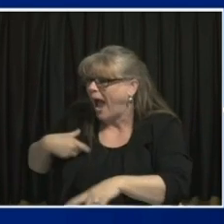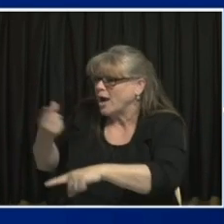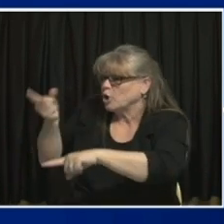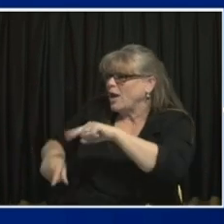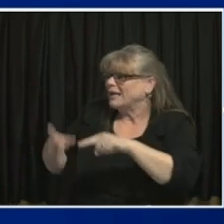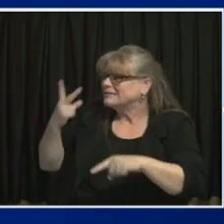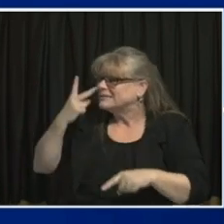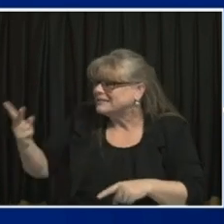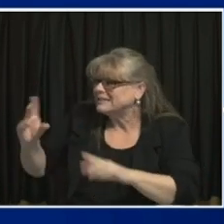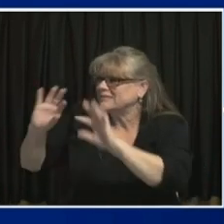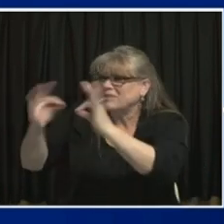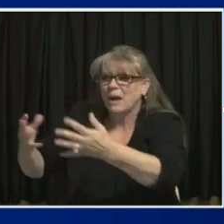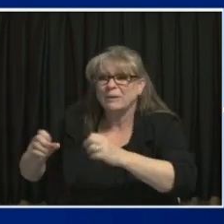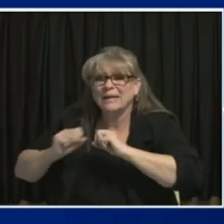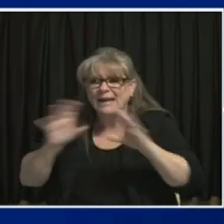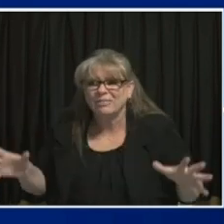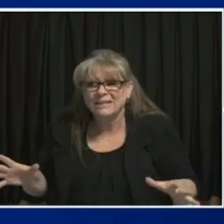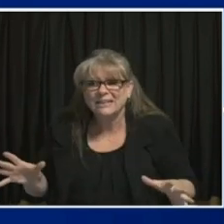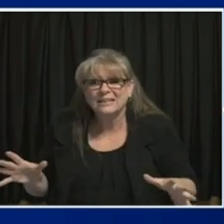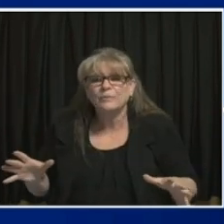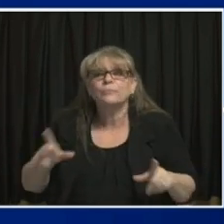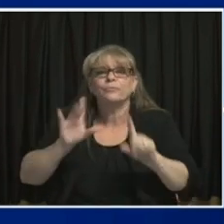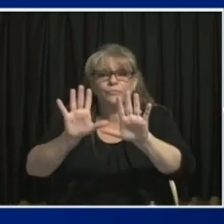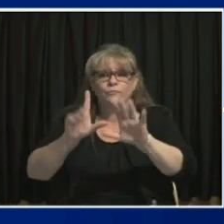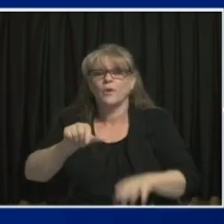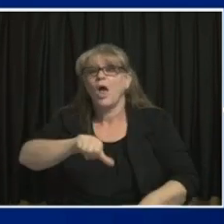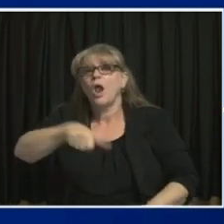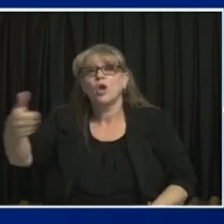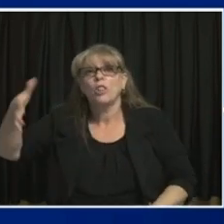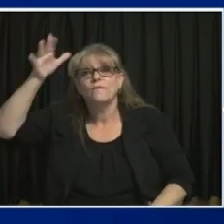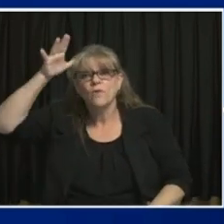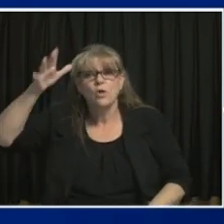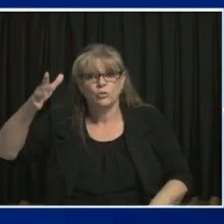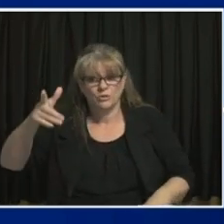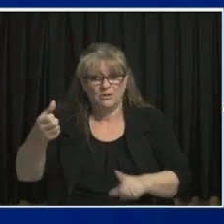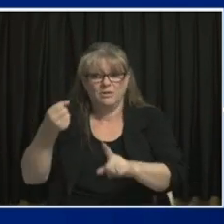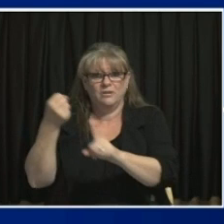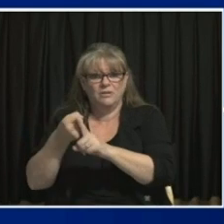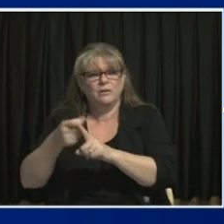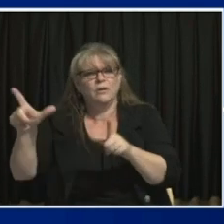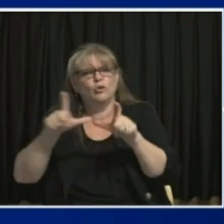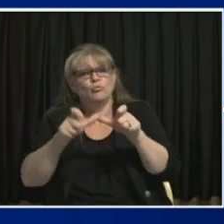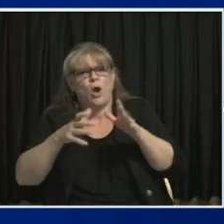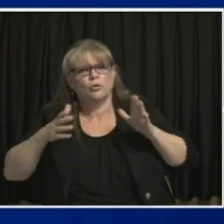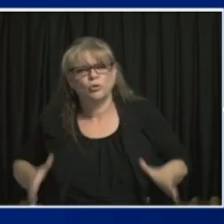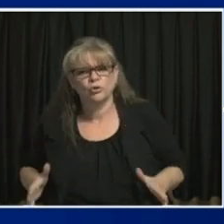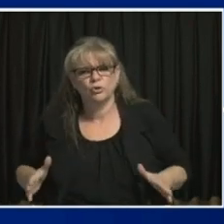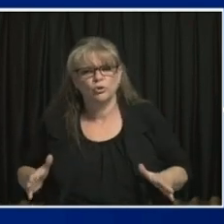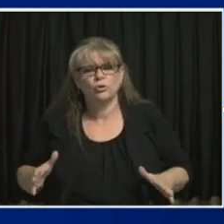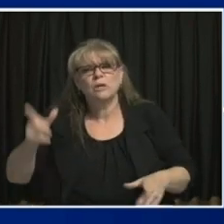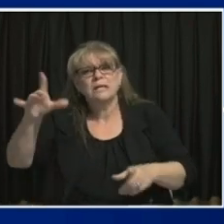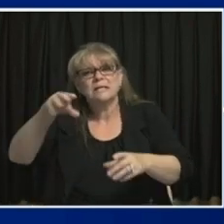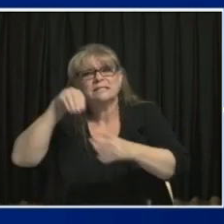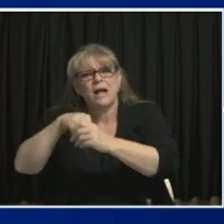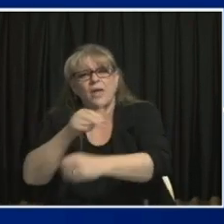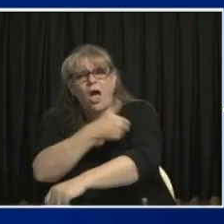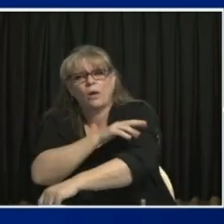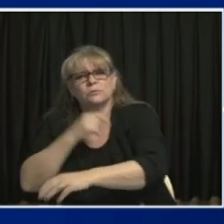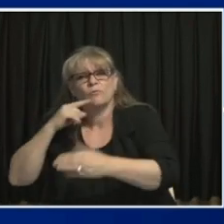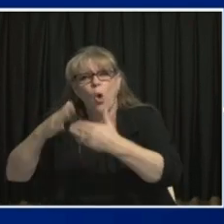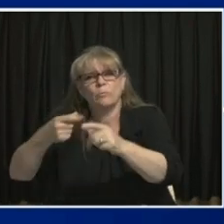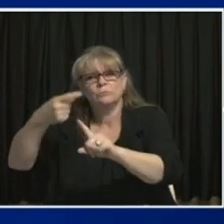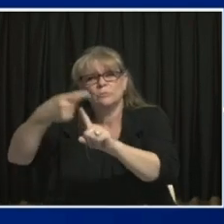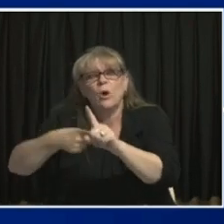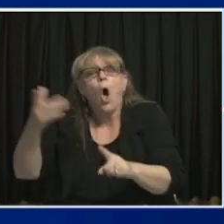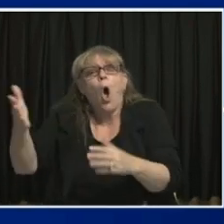Jason Jahanian, a young father and a marathoner, spent a month in the hospital in Aurora, teetering on the edge of death.